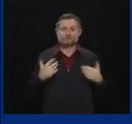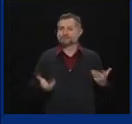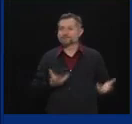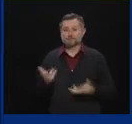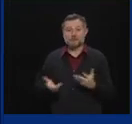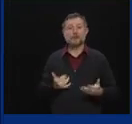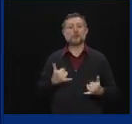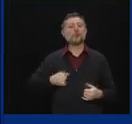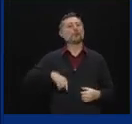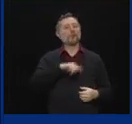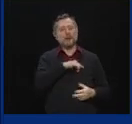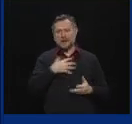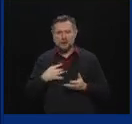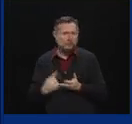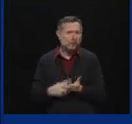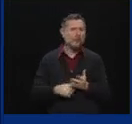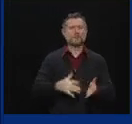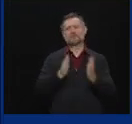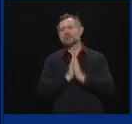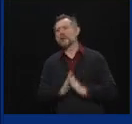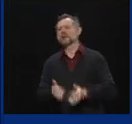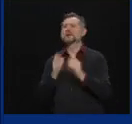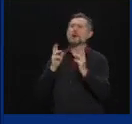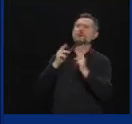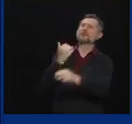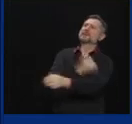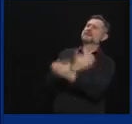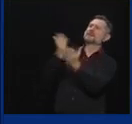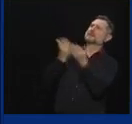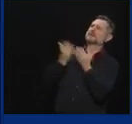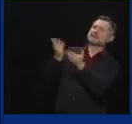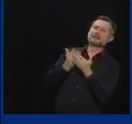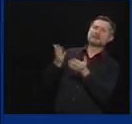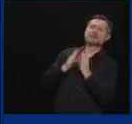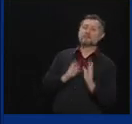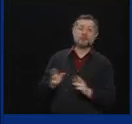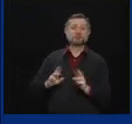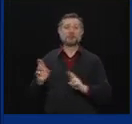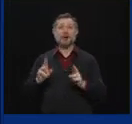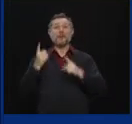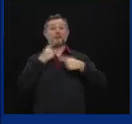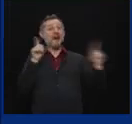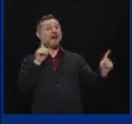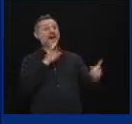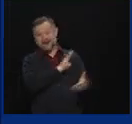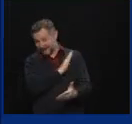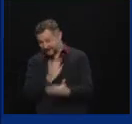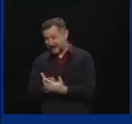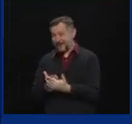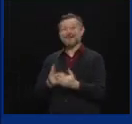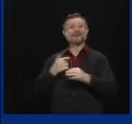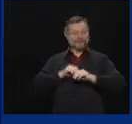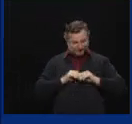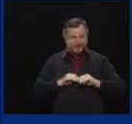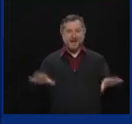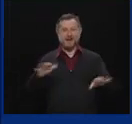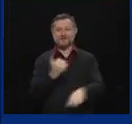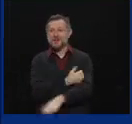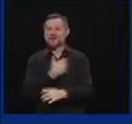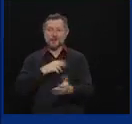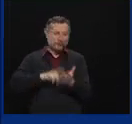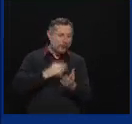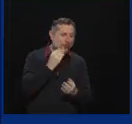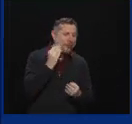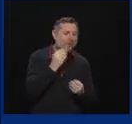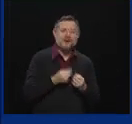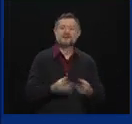a vaccine, praying for a vaccine, hoping that it would finally come, and it did come, where we were able to start vaccinating people in nursing homes and in